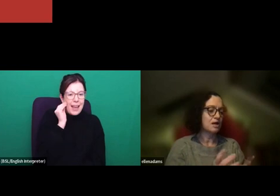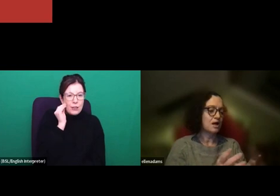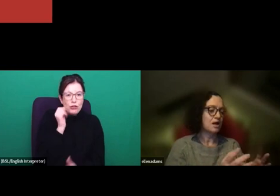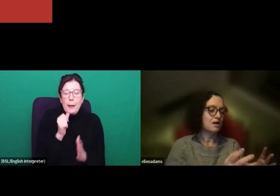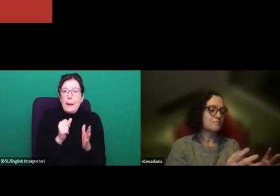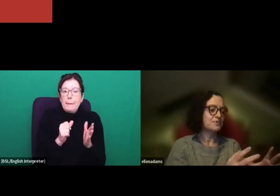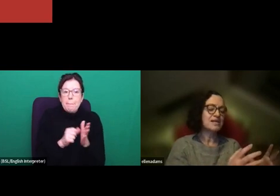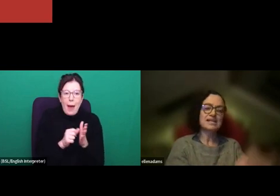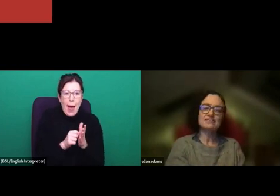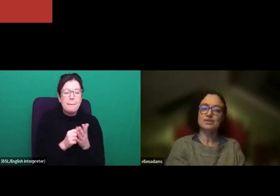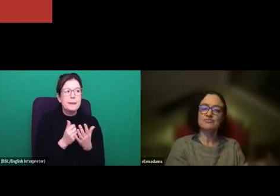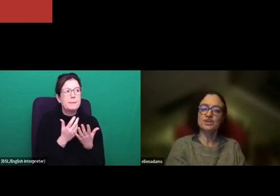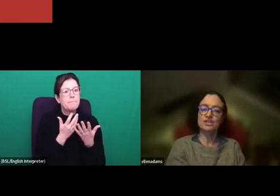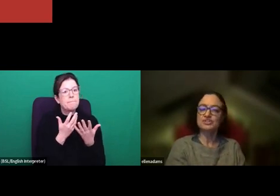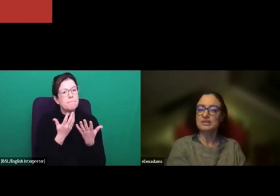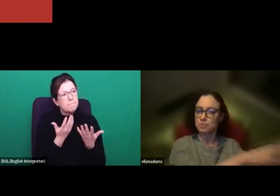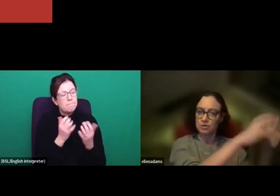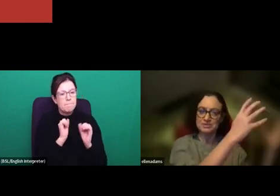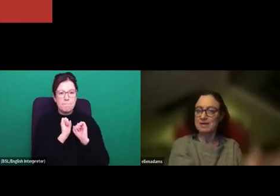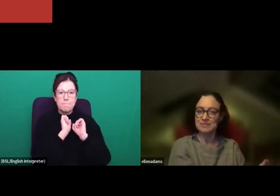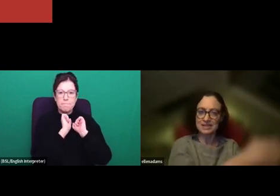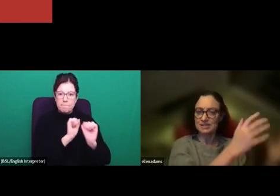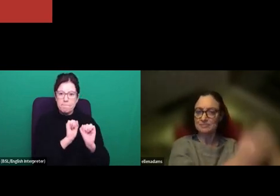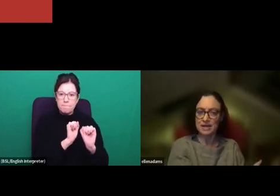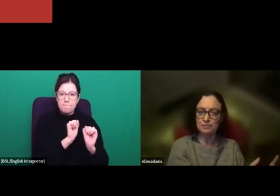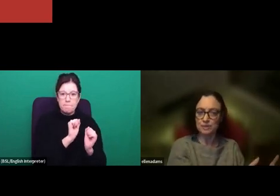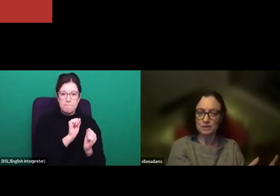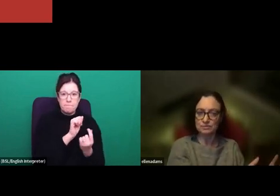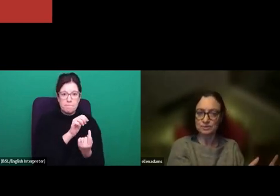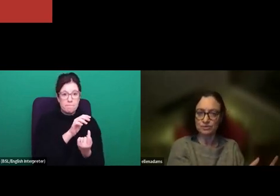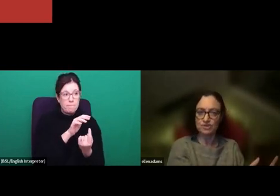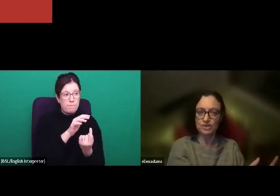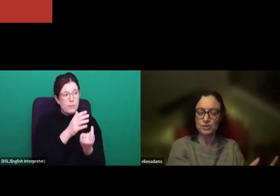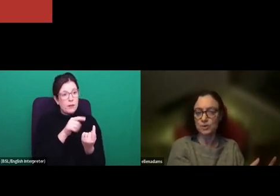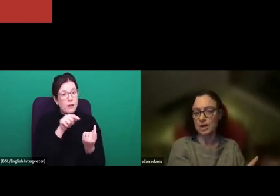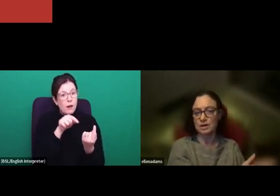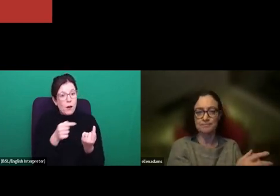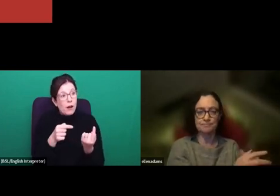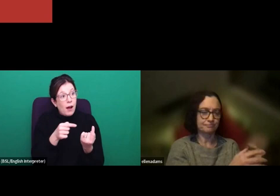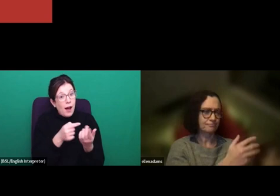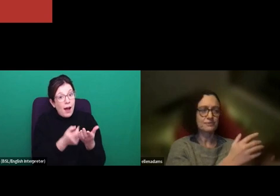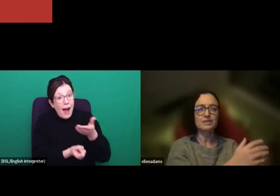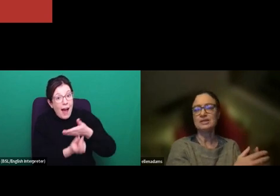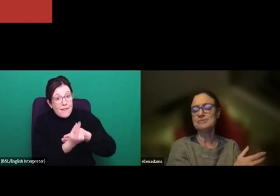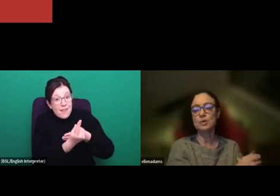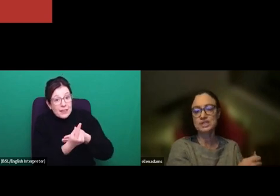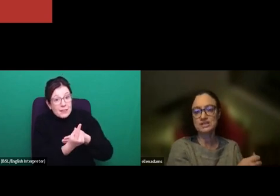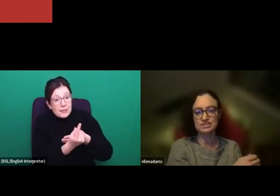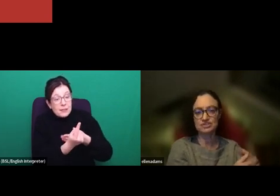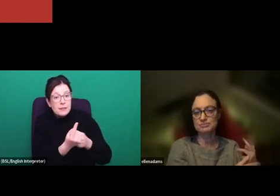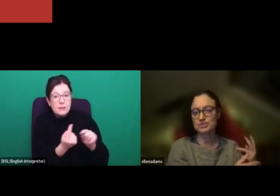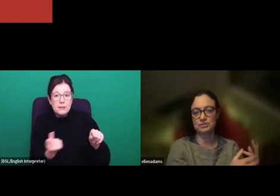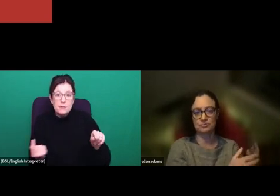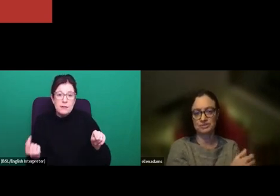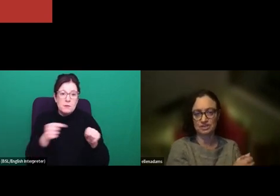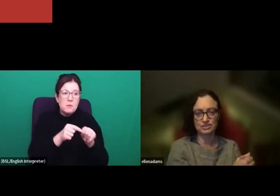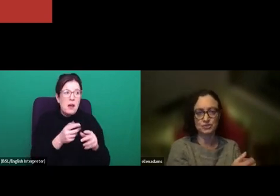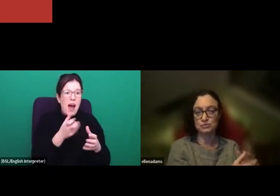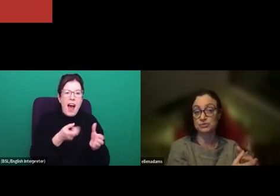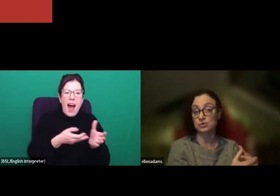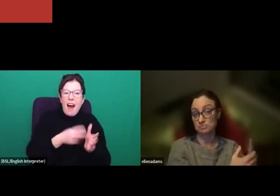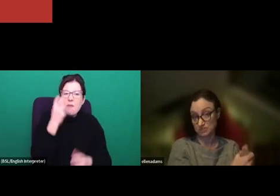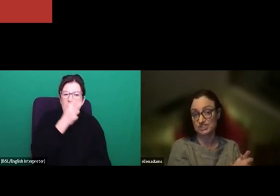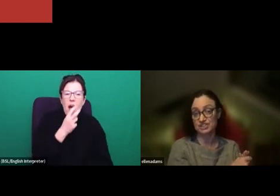are given a version of what's happening in the main world through the audio description or